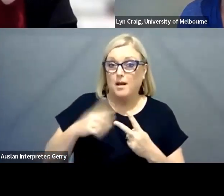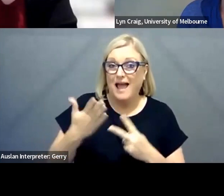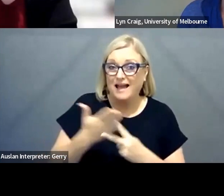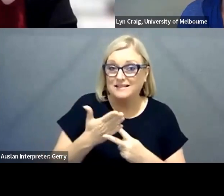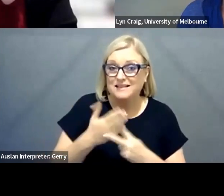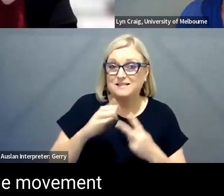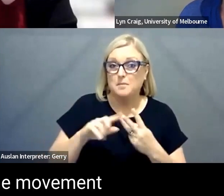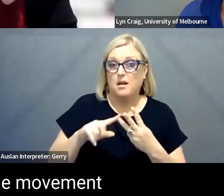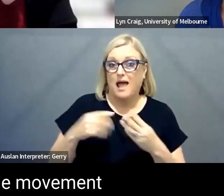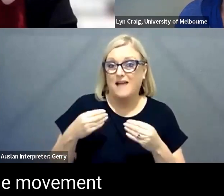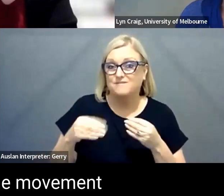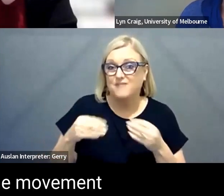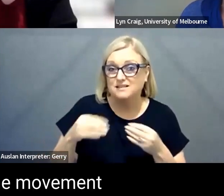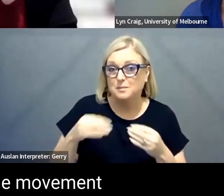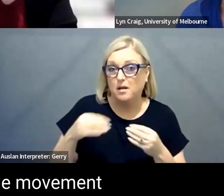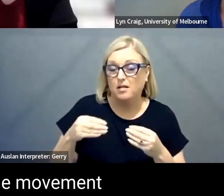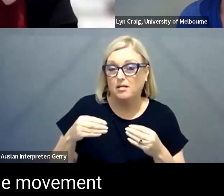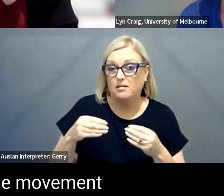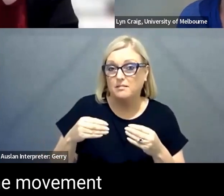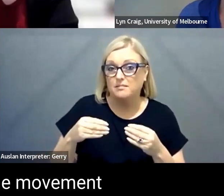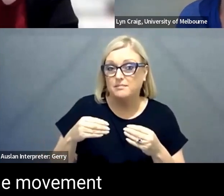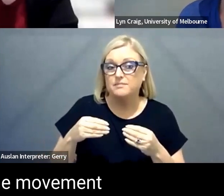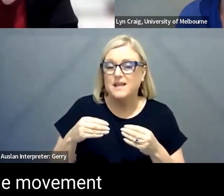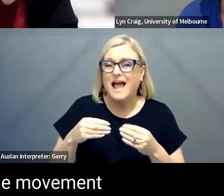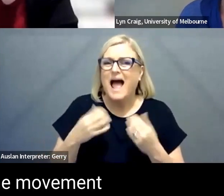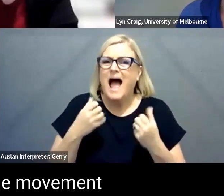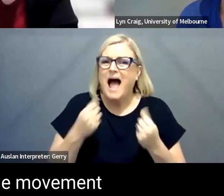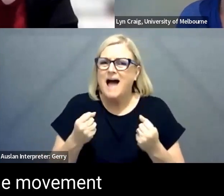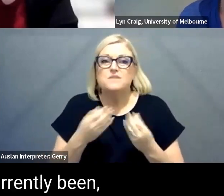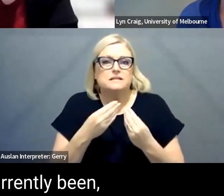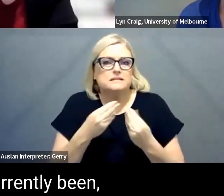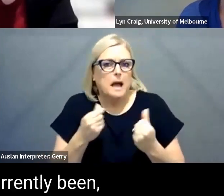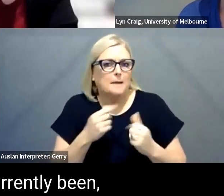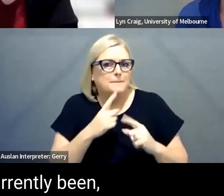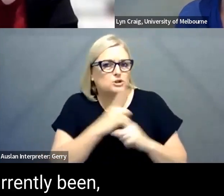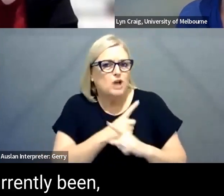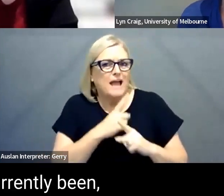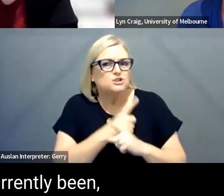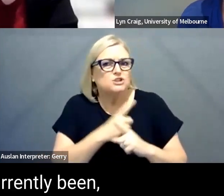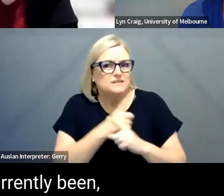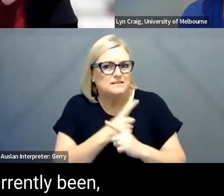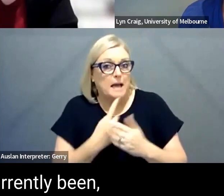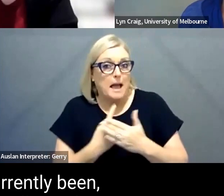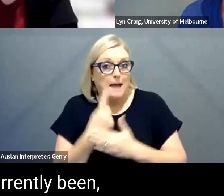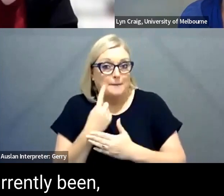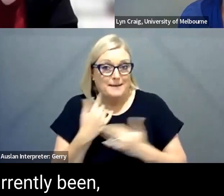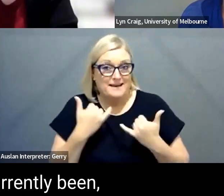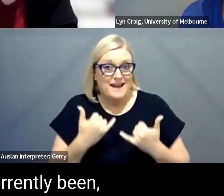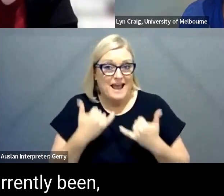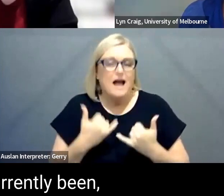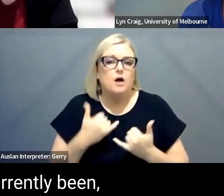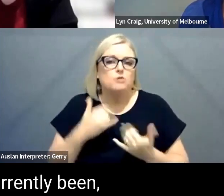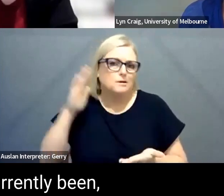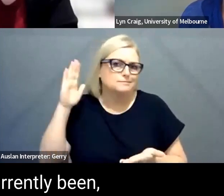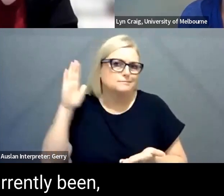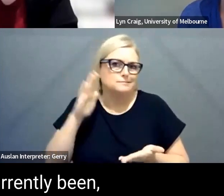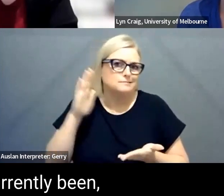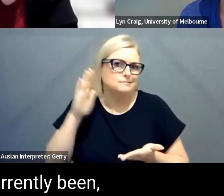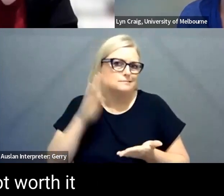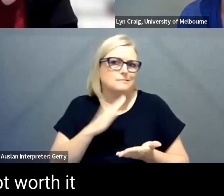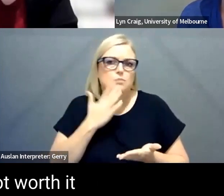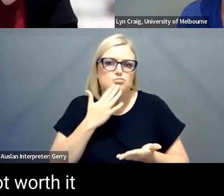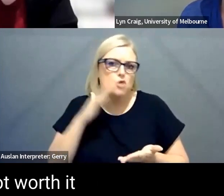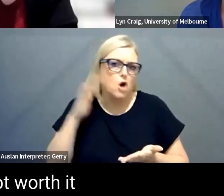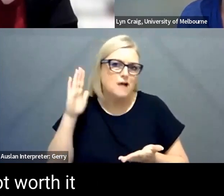that's there is some movement already to make it cheaper, but as it's currently been, it's systematically made